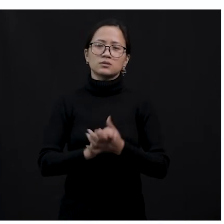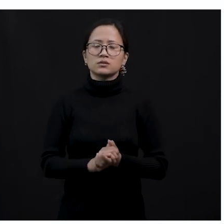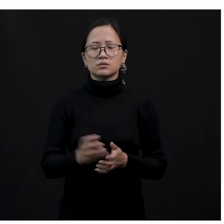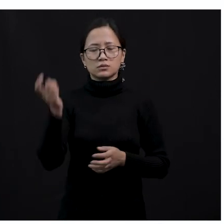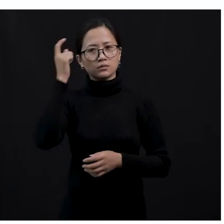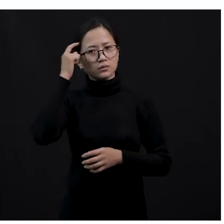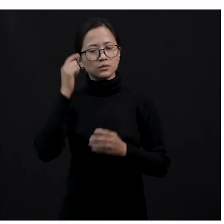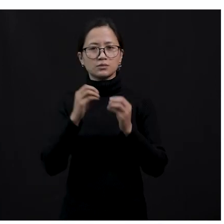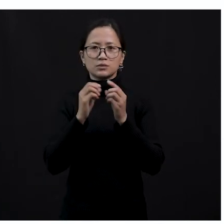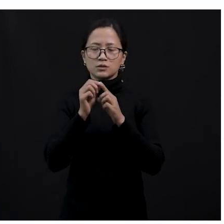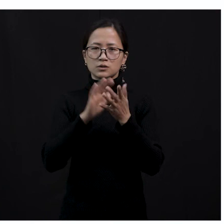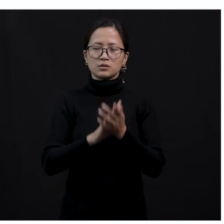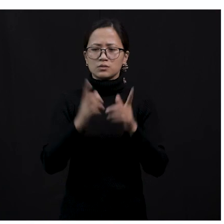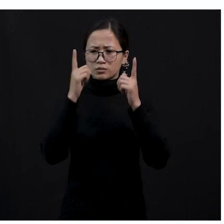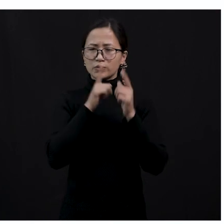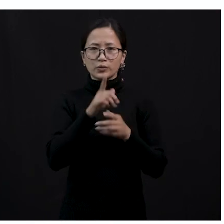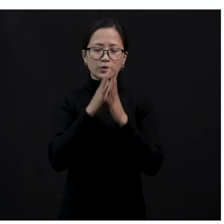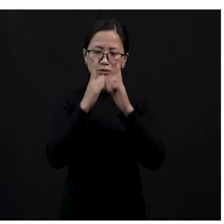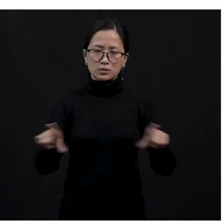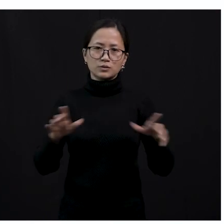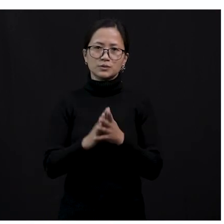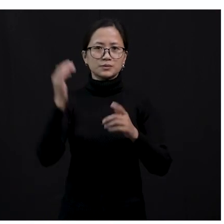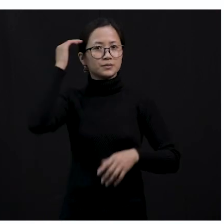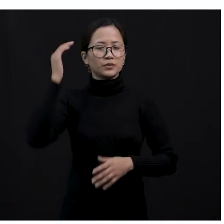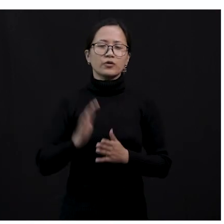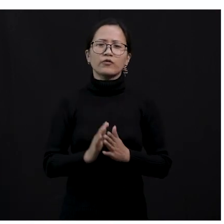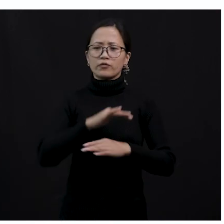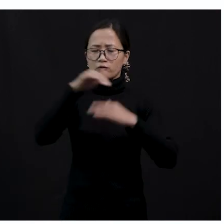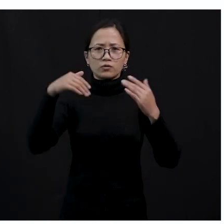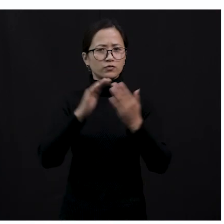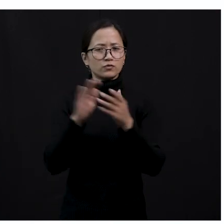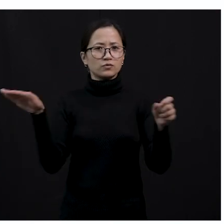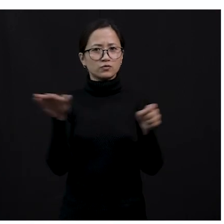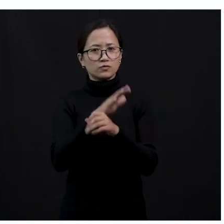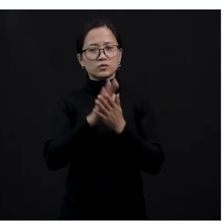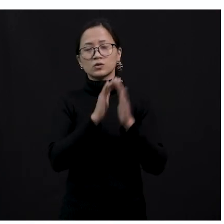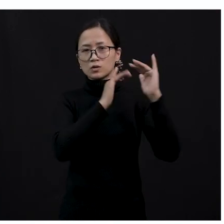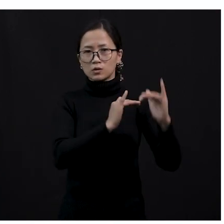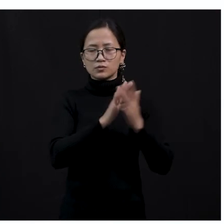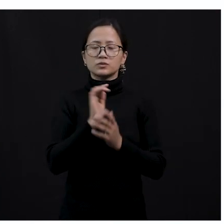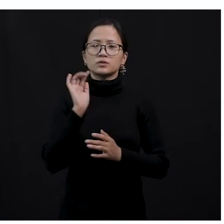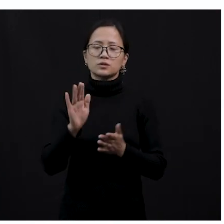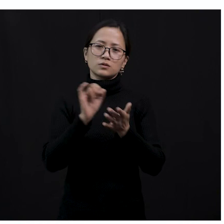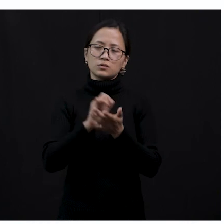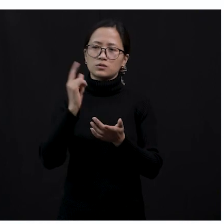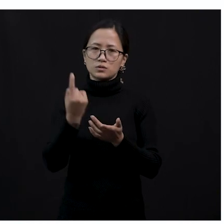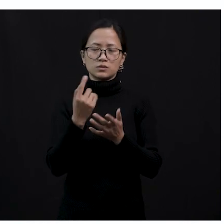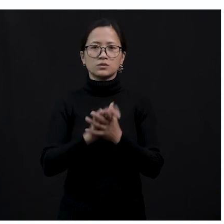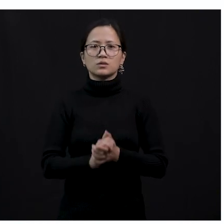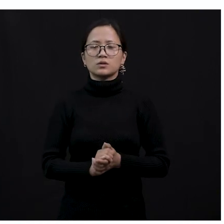also thinking that Bipin Babu really lost his mind and having this full hope that he will be able to recover it once he get